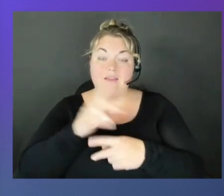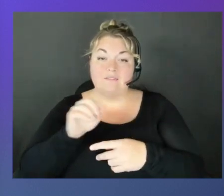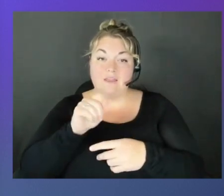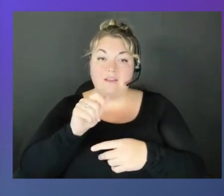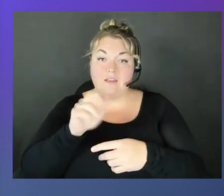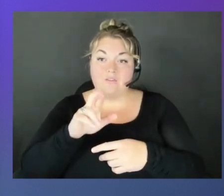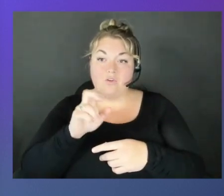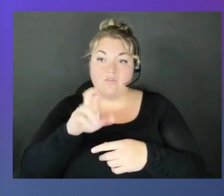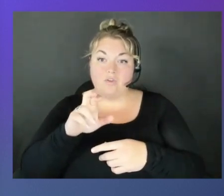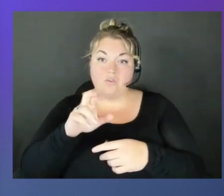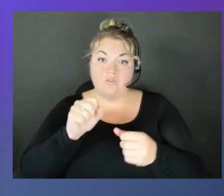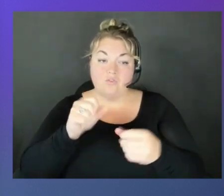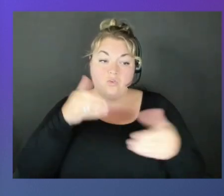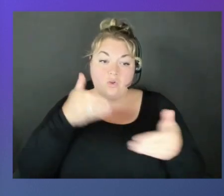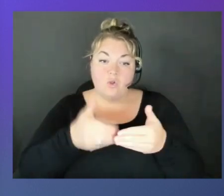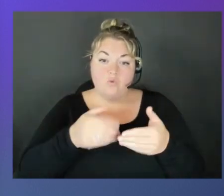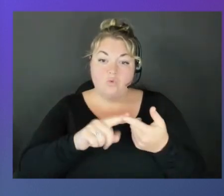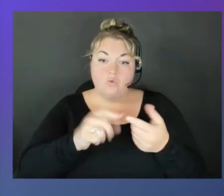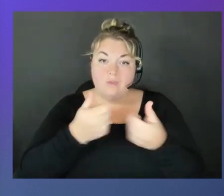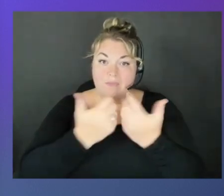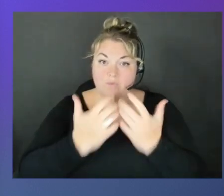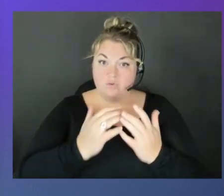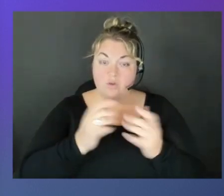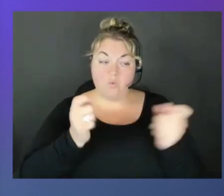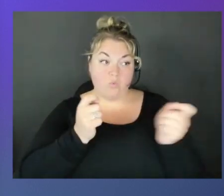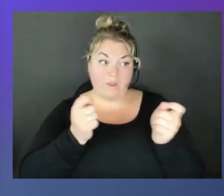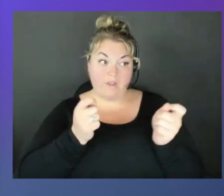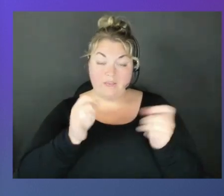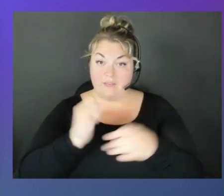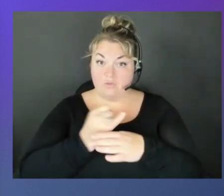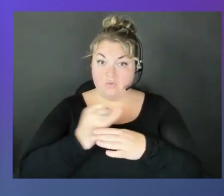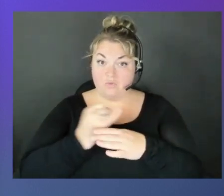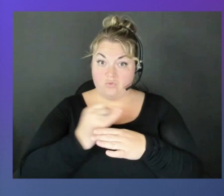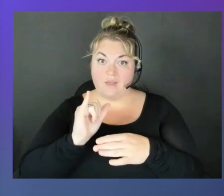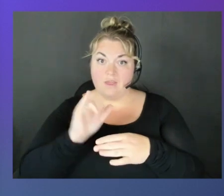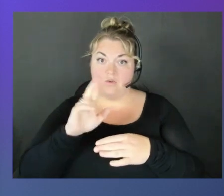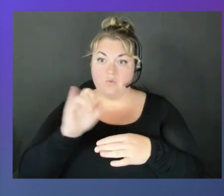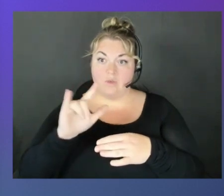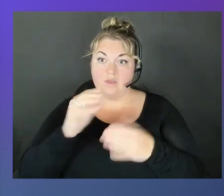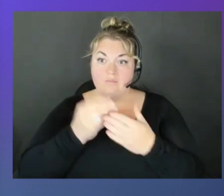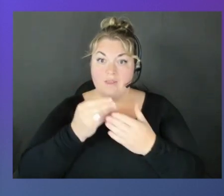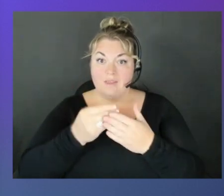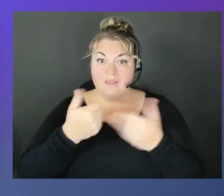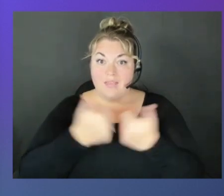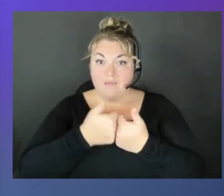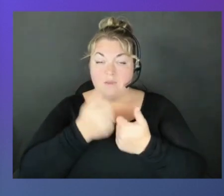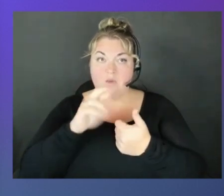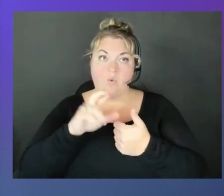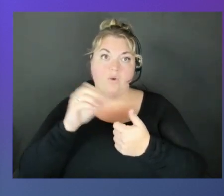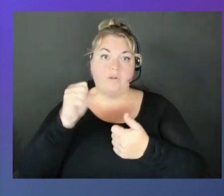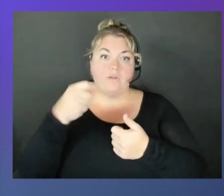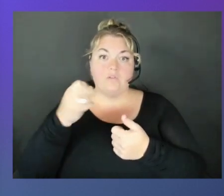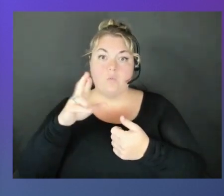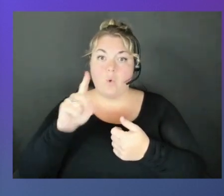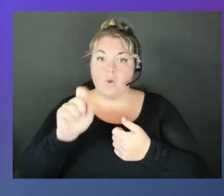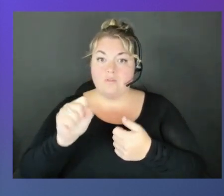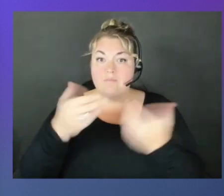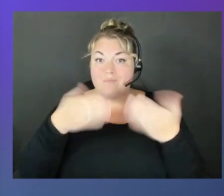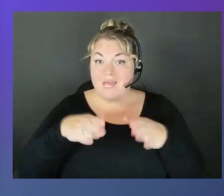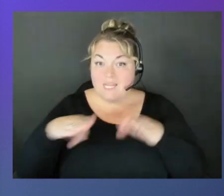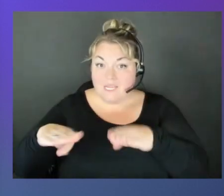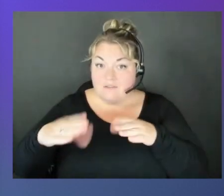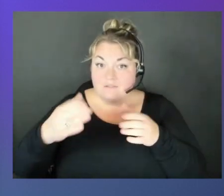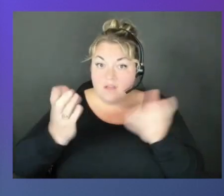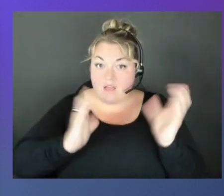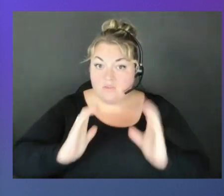gamers. While in regulated industries, such as real money gaming, including sports betting customers, regulations